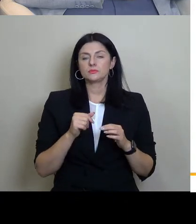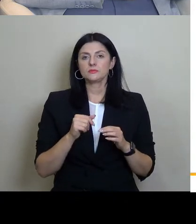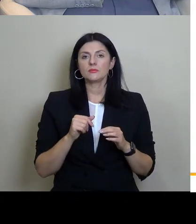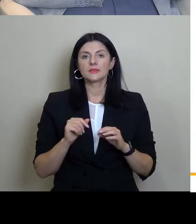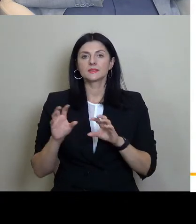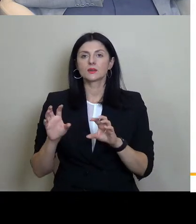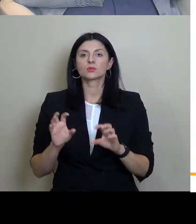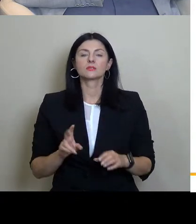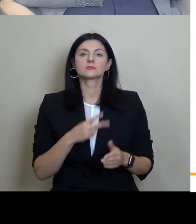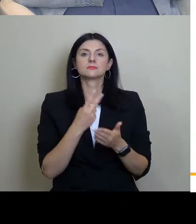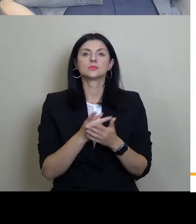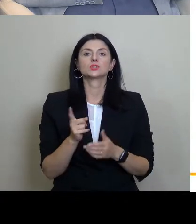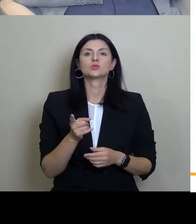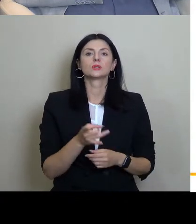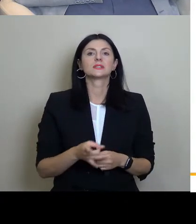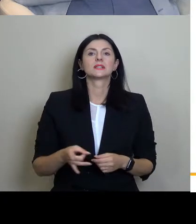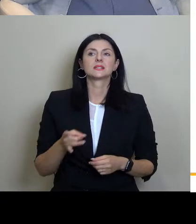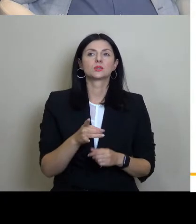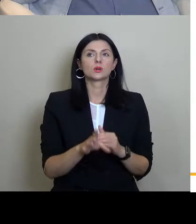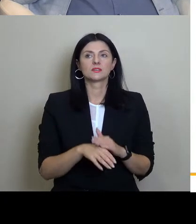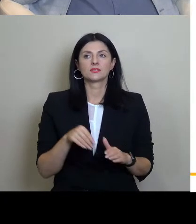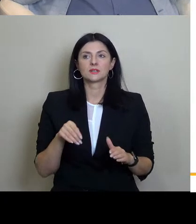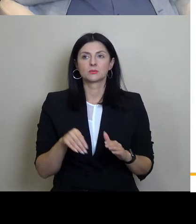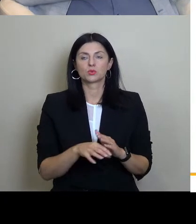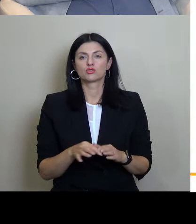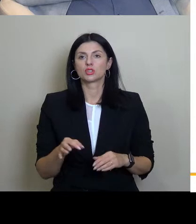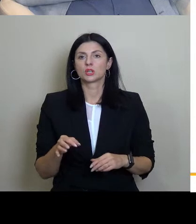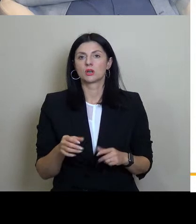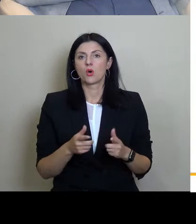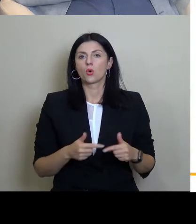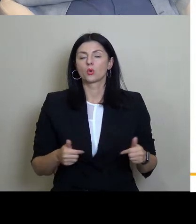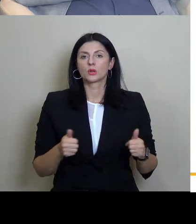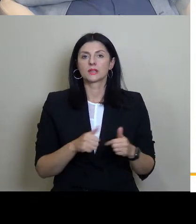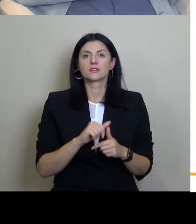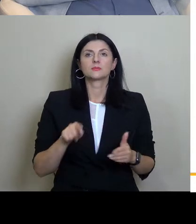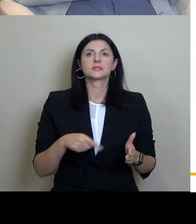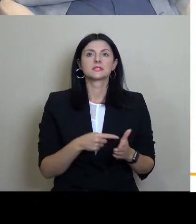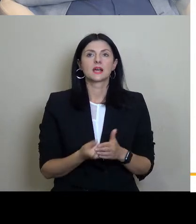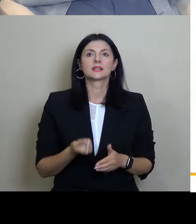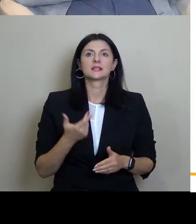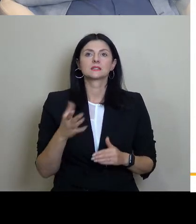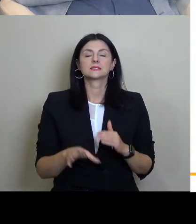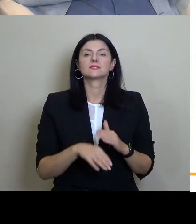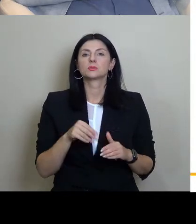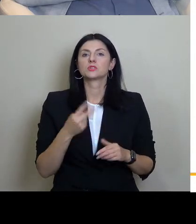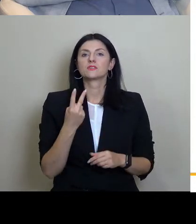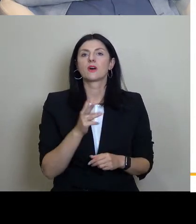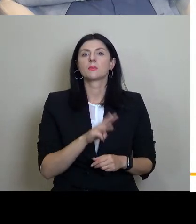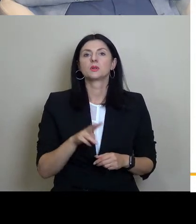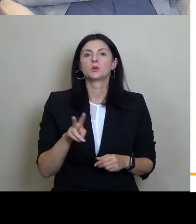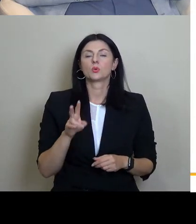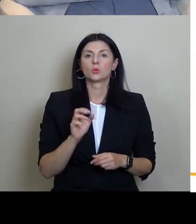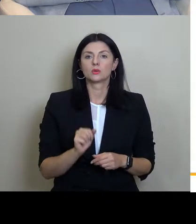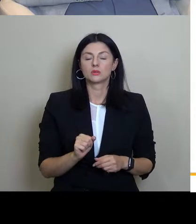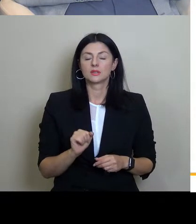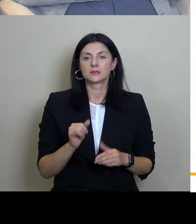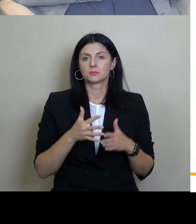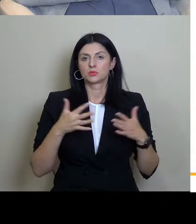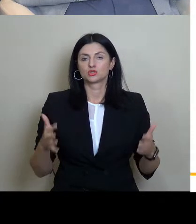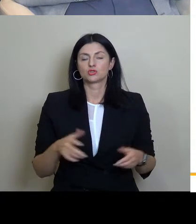in the legal framework, where it was provided that territorial election districts with more than 2